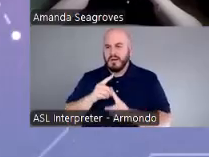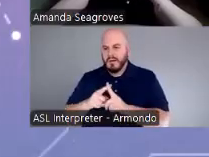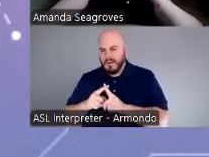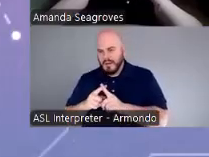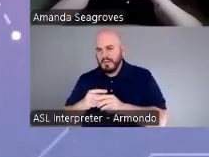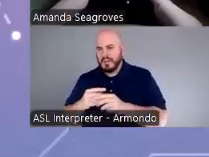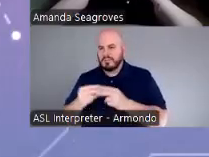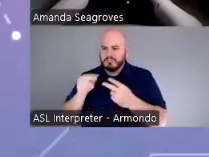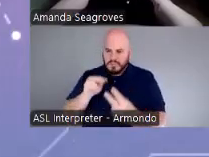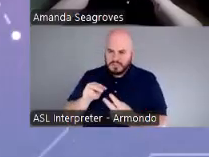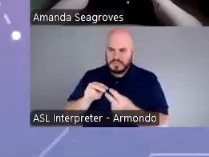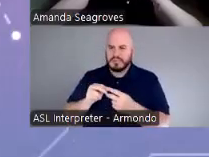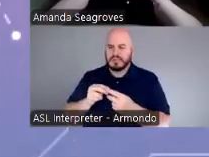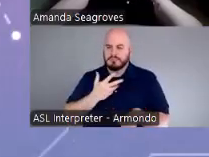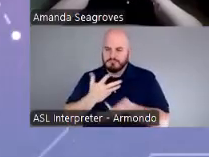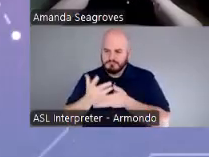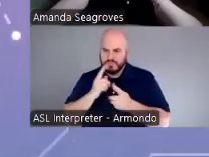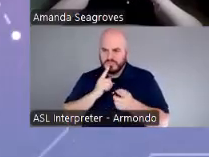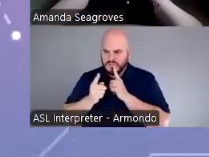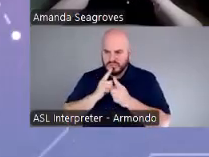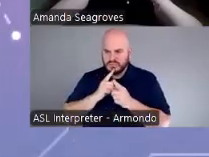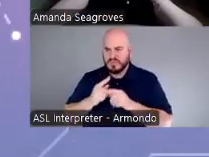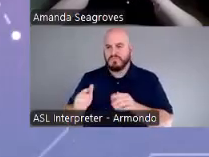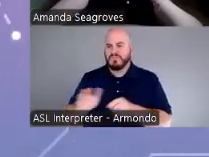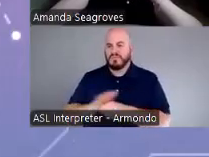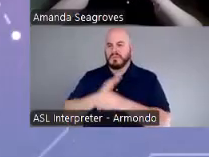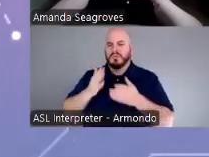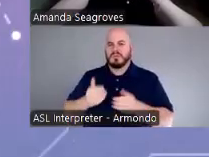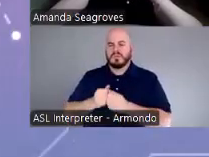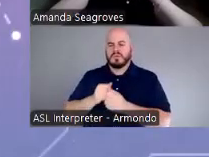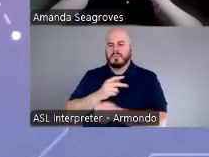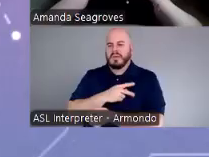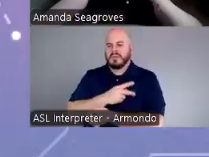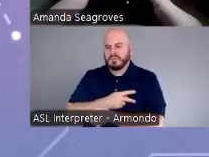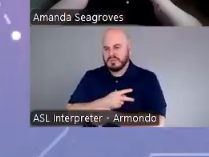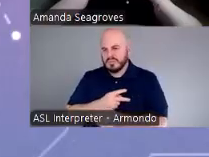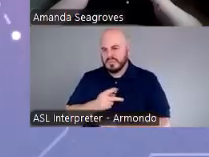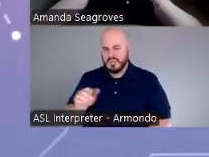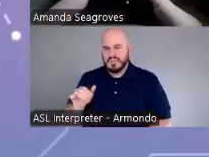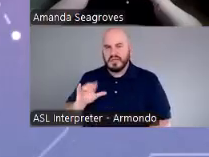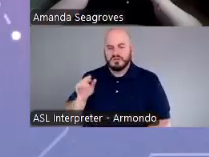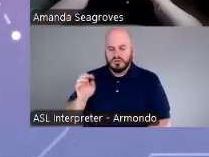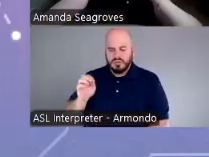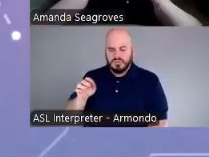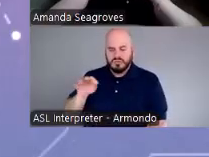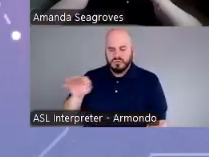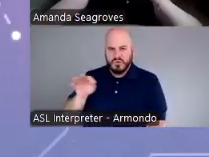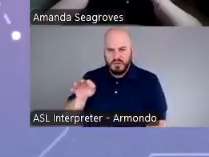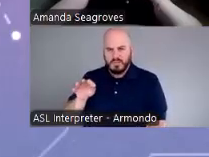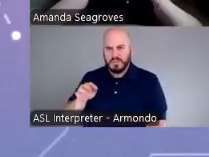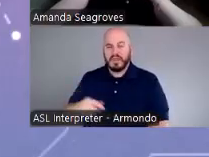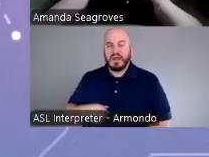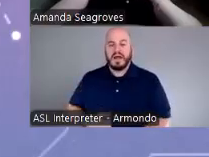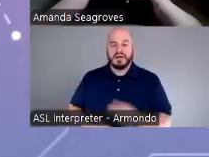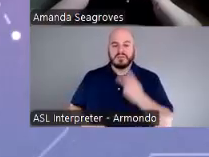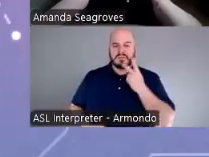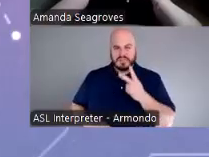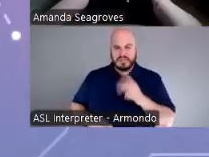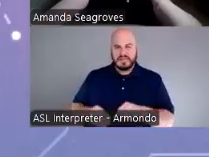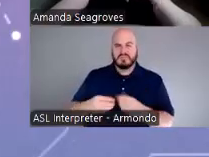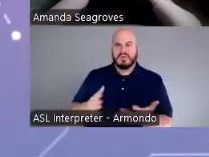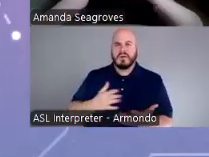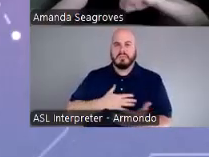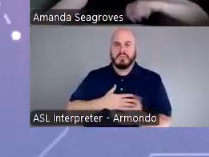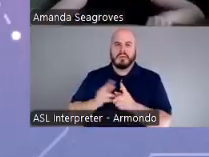driven by productivity metrics? I think this is something that I've seen, so I'd be able to provide my input on